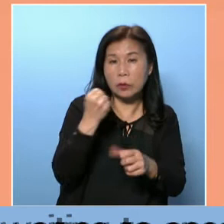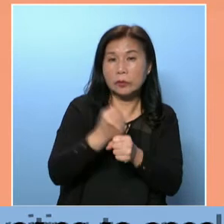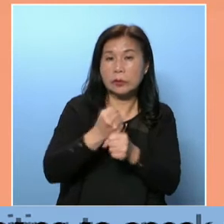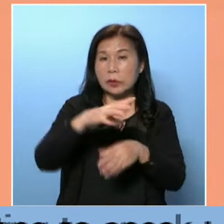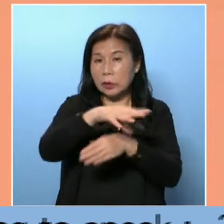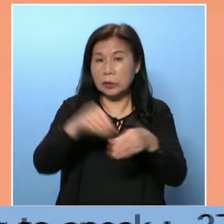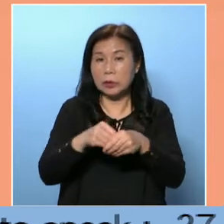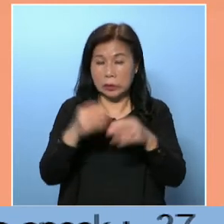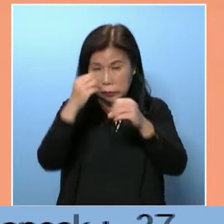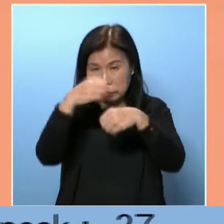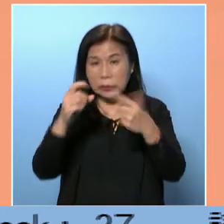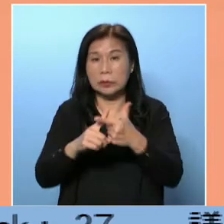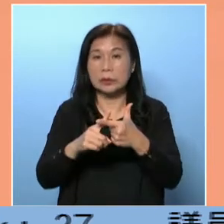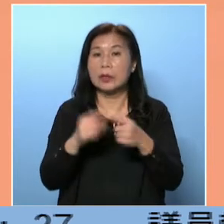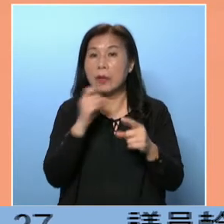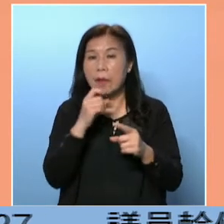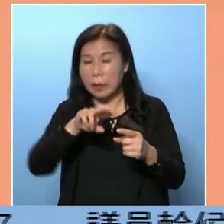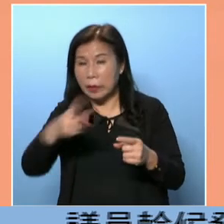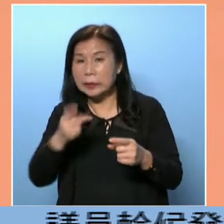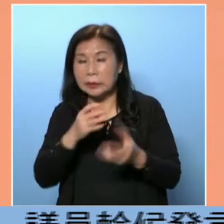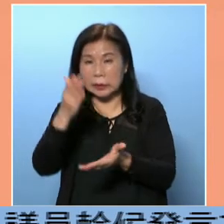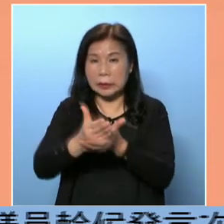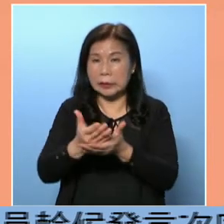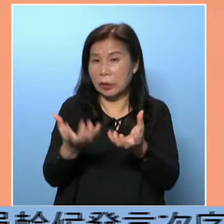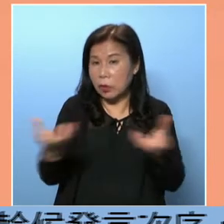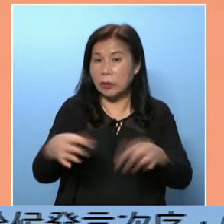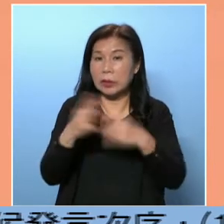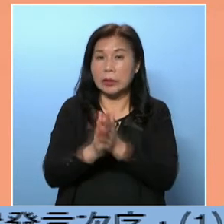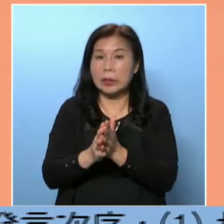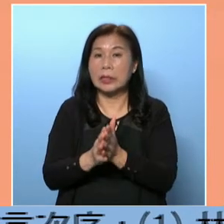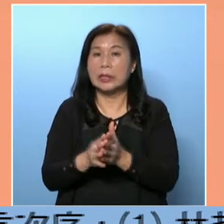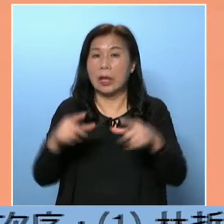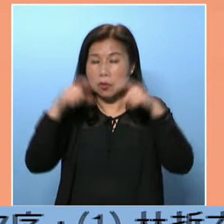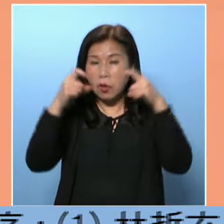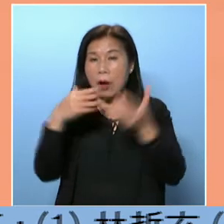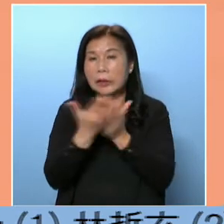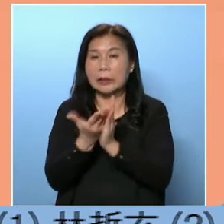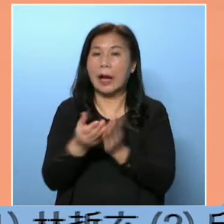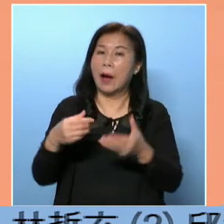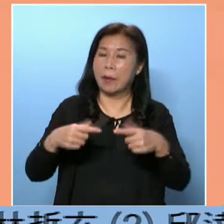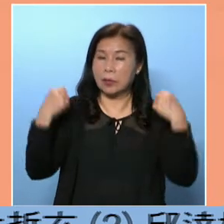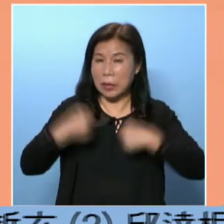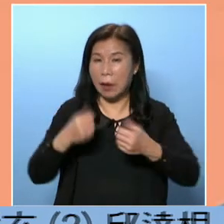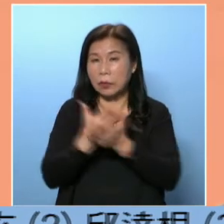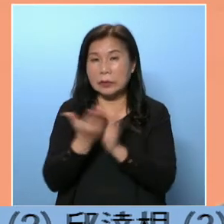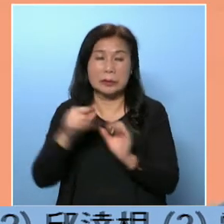a multi-pronged approach in front of testing, supplies,